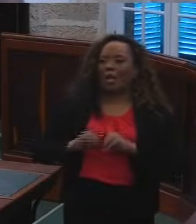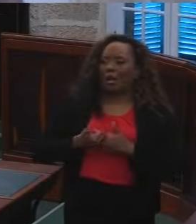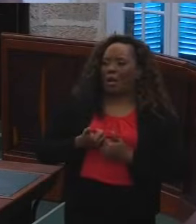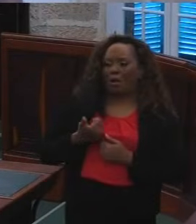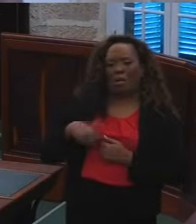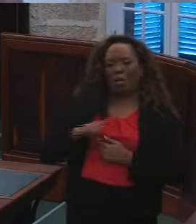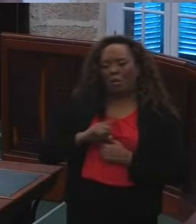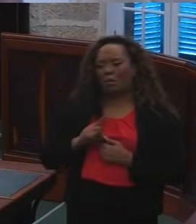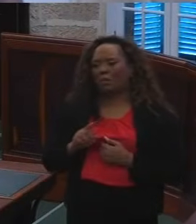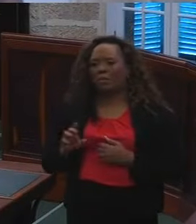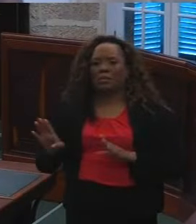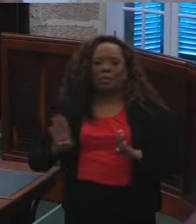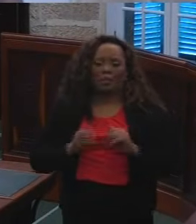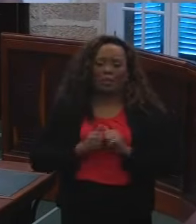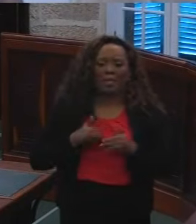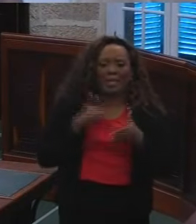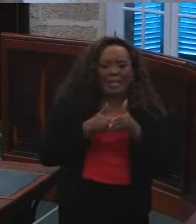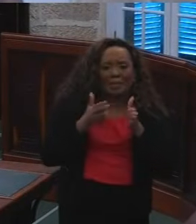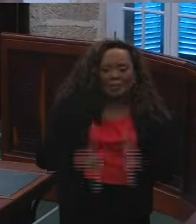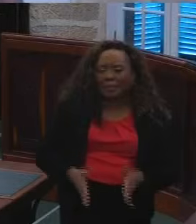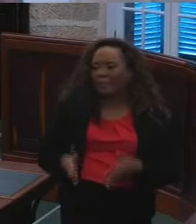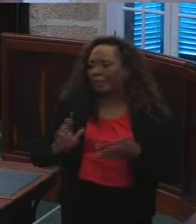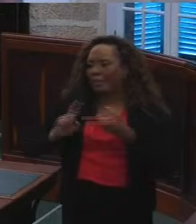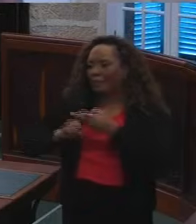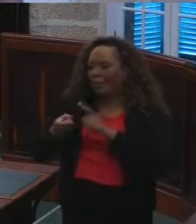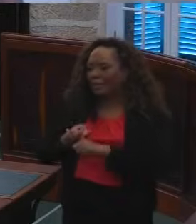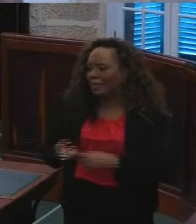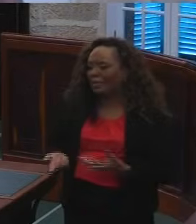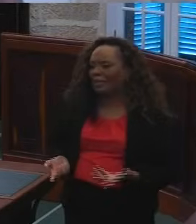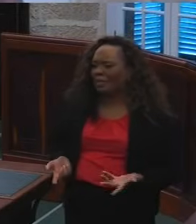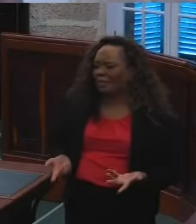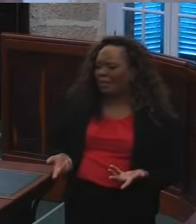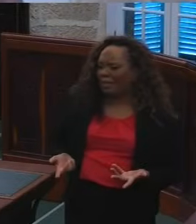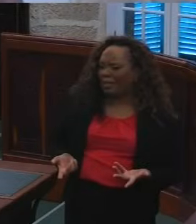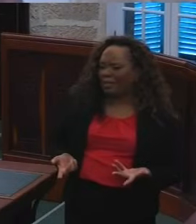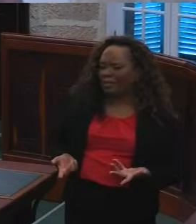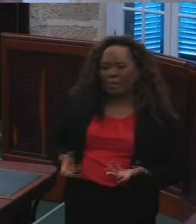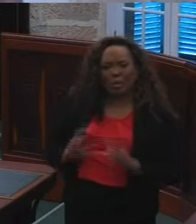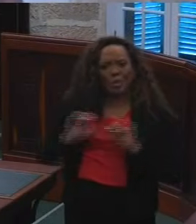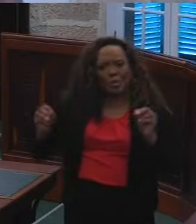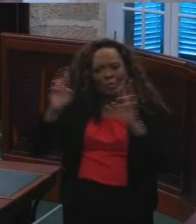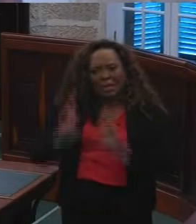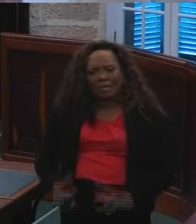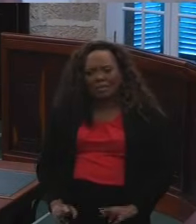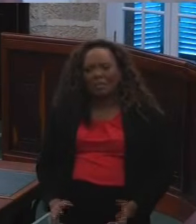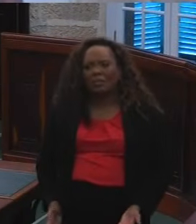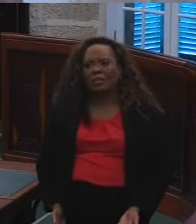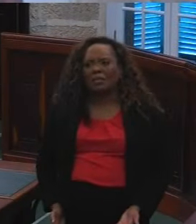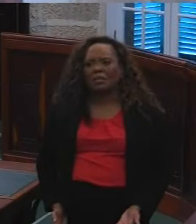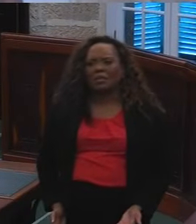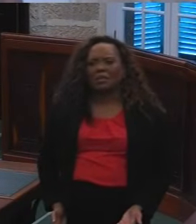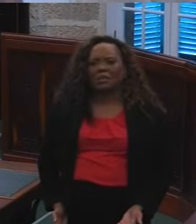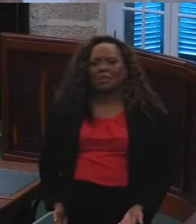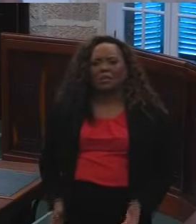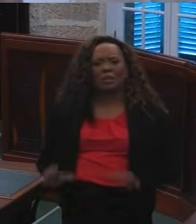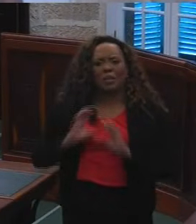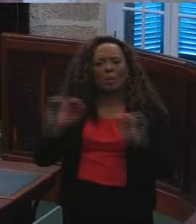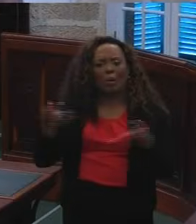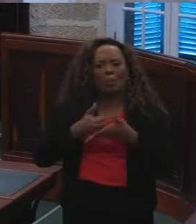family. Because what we are seeing here is, unfortunately,